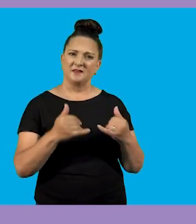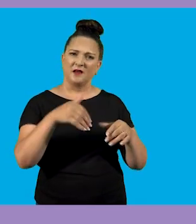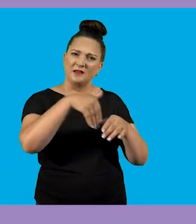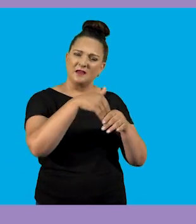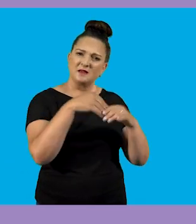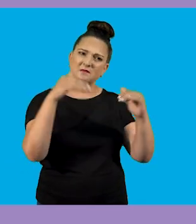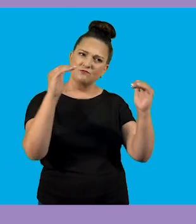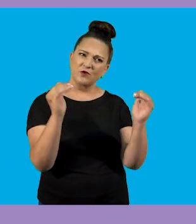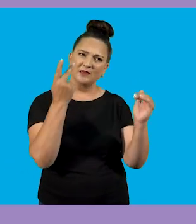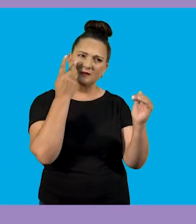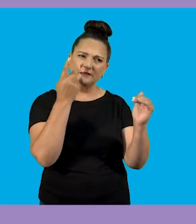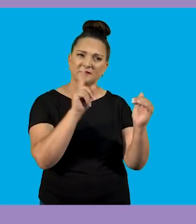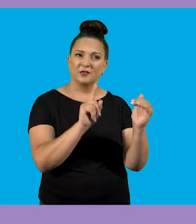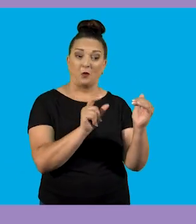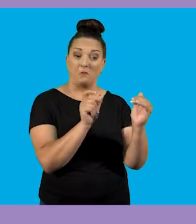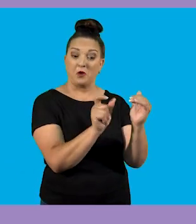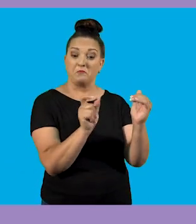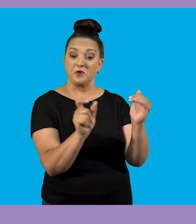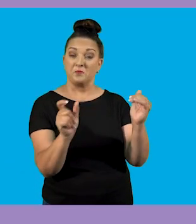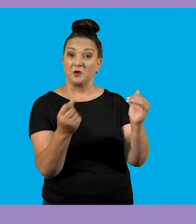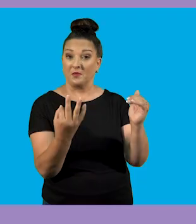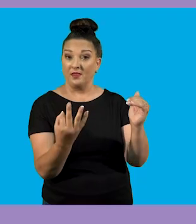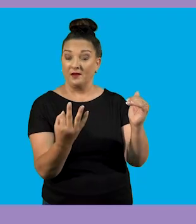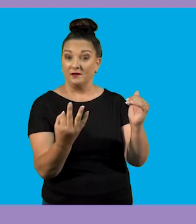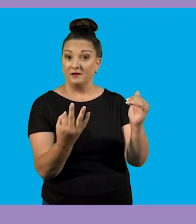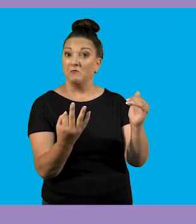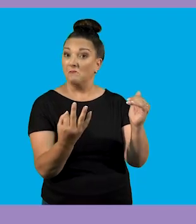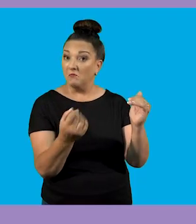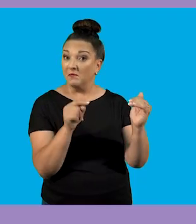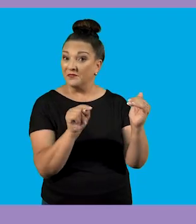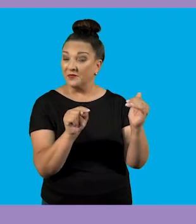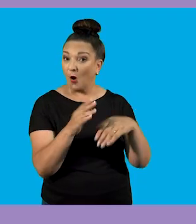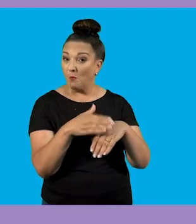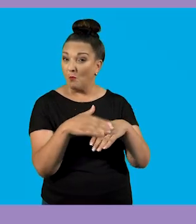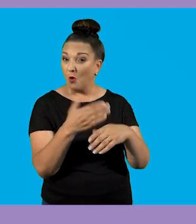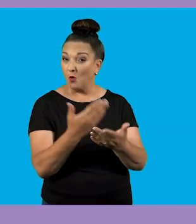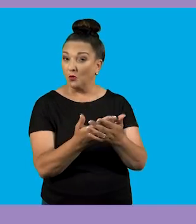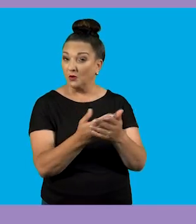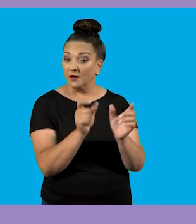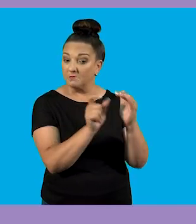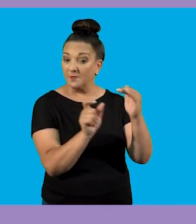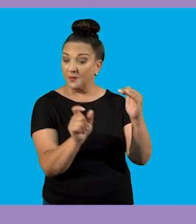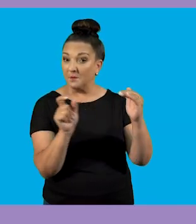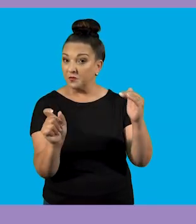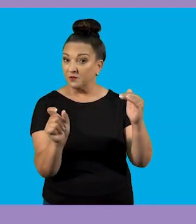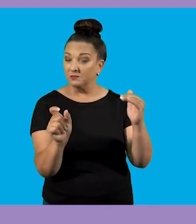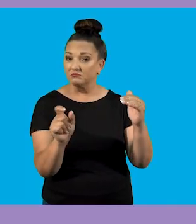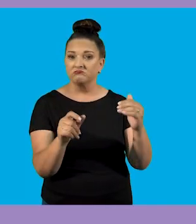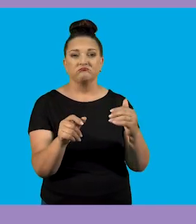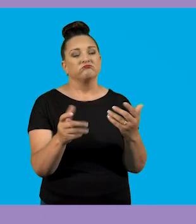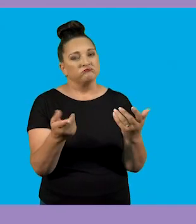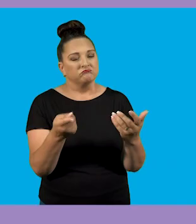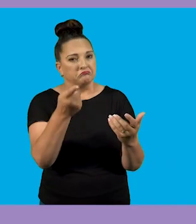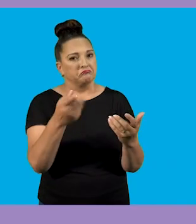inside the bracket, that is a trinomial. So how are we going to factorize that trinomial? Remember, any